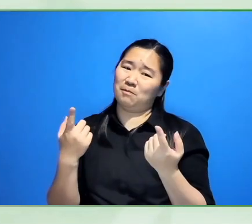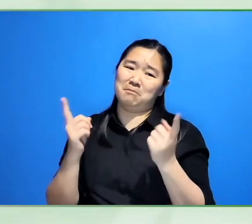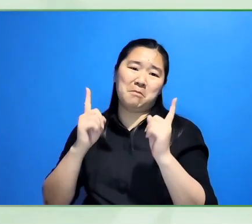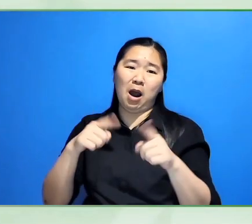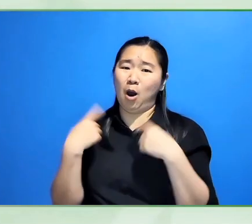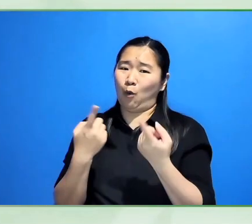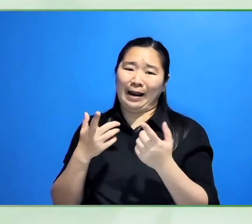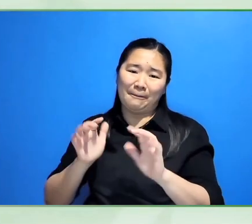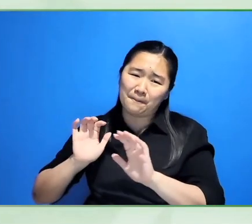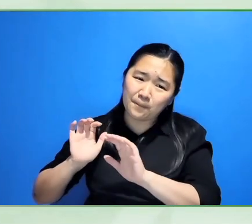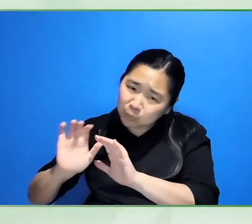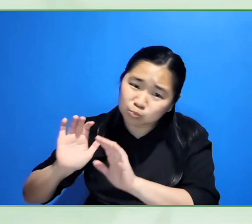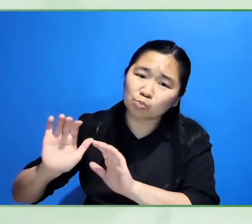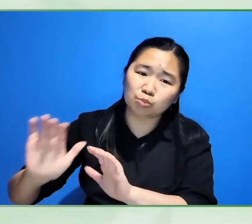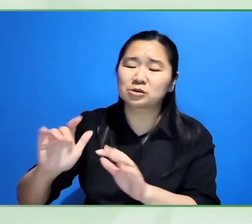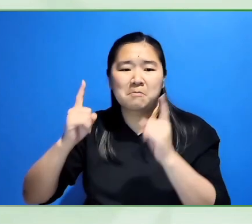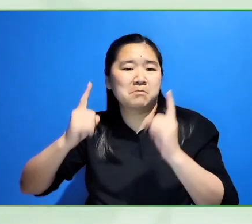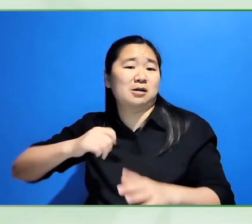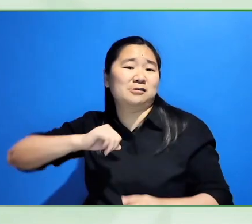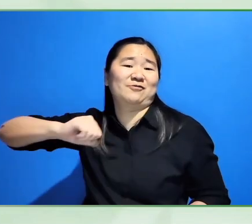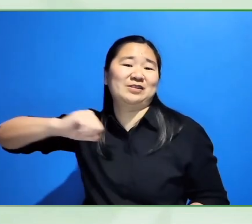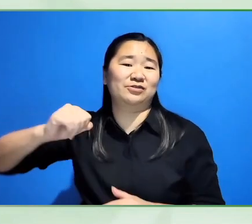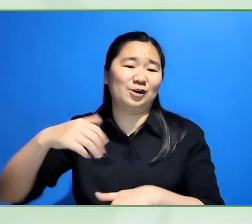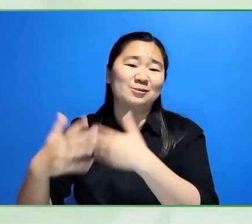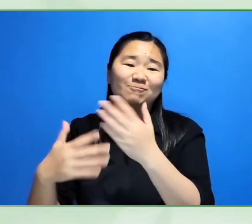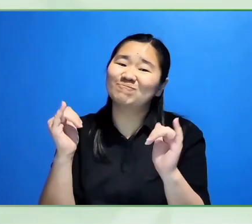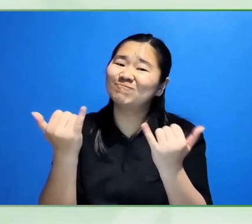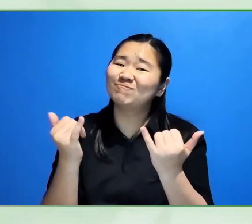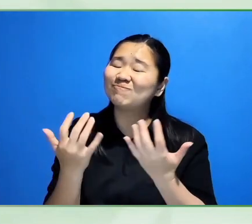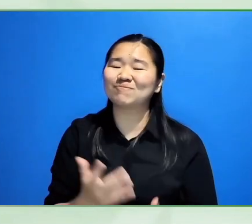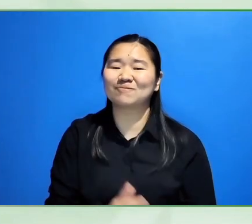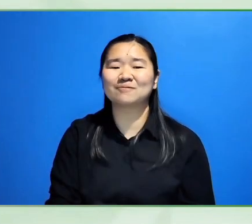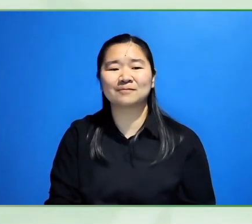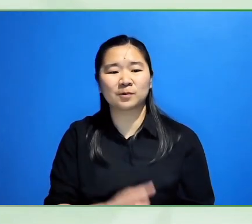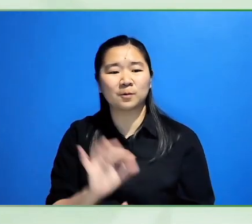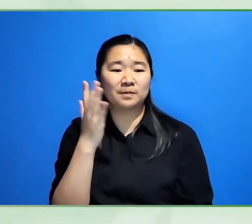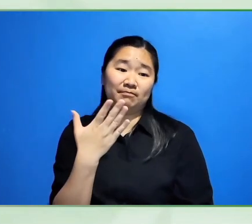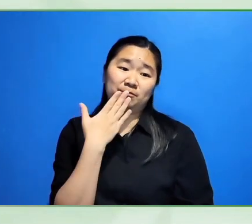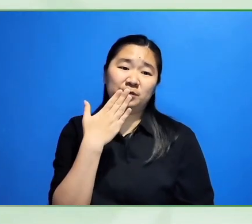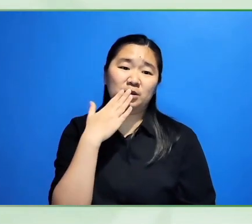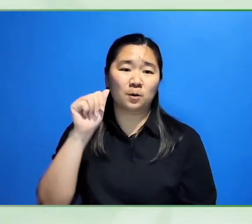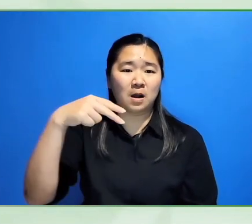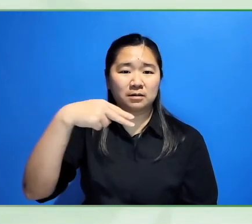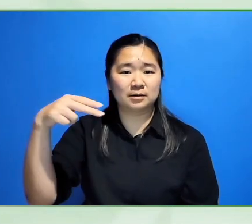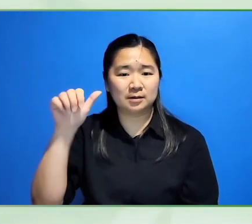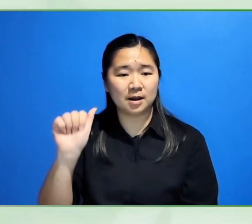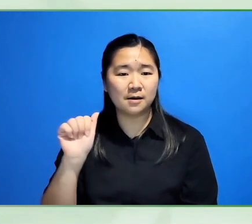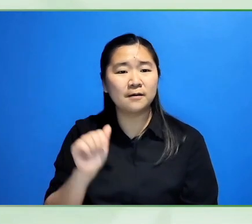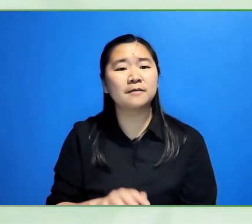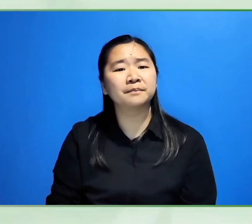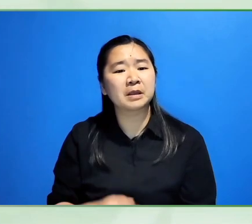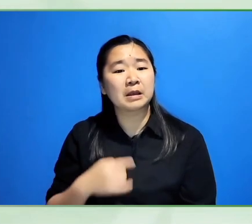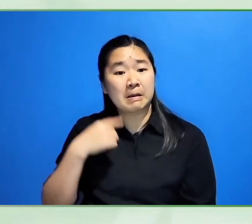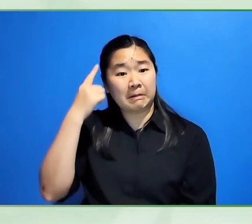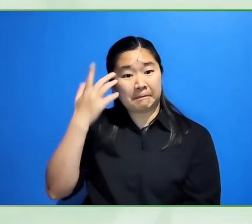with quality indicators where you monitor actually what you're doing, et cetera, et cetera. So what would you reckon are the